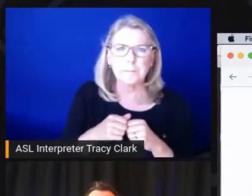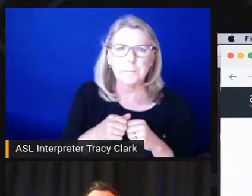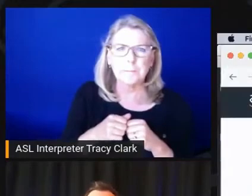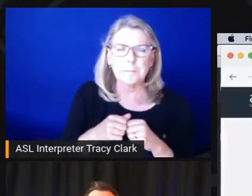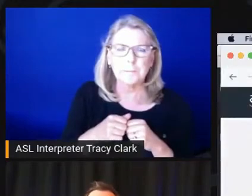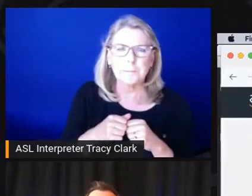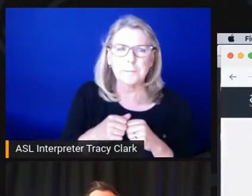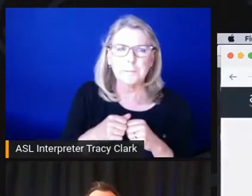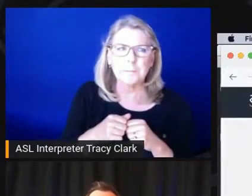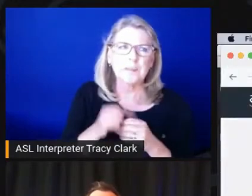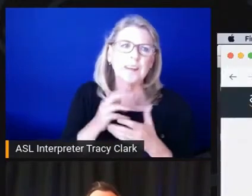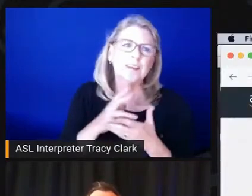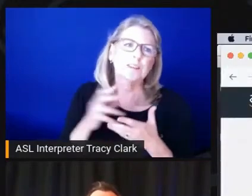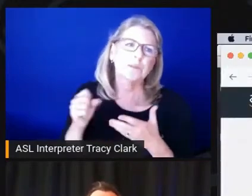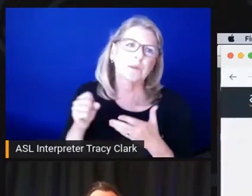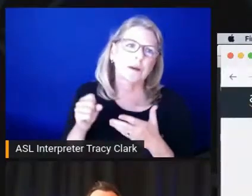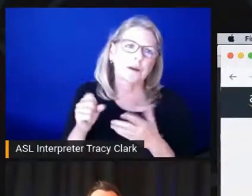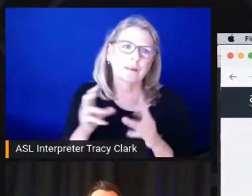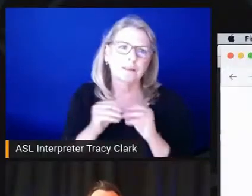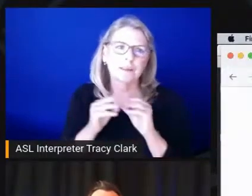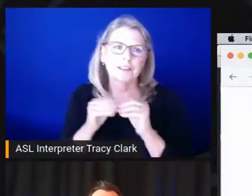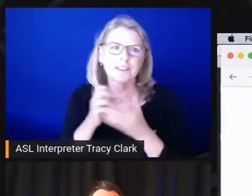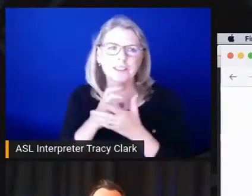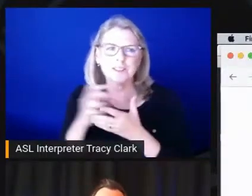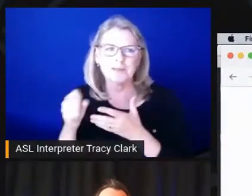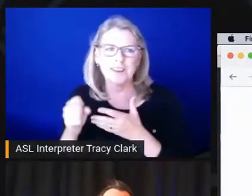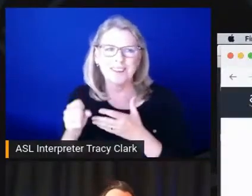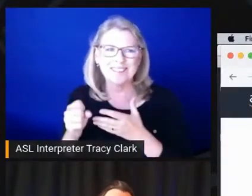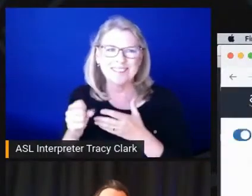Always expires right when you're doing the demo. It knows. Yeah.